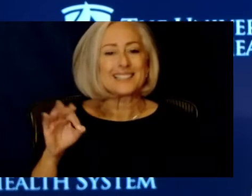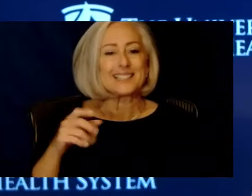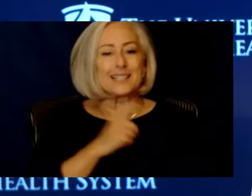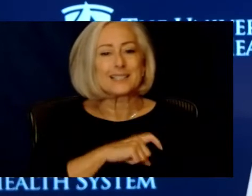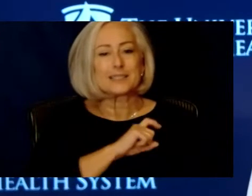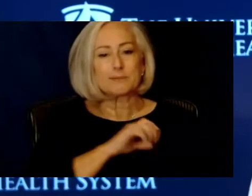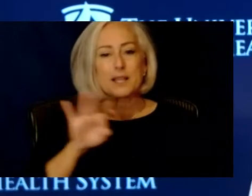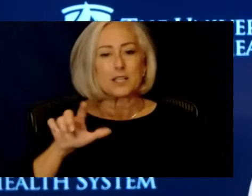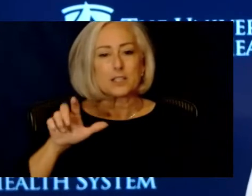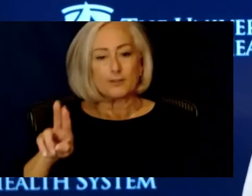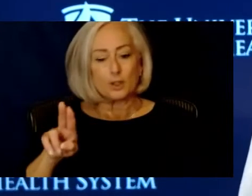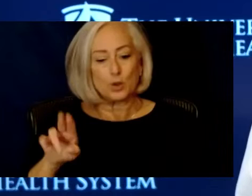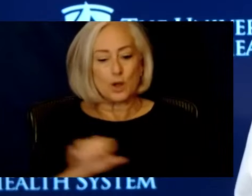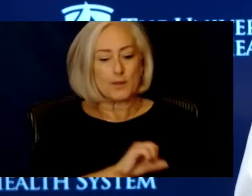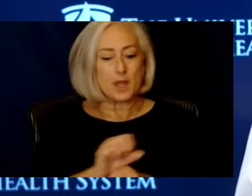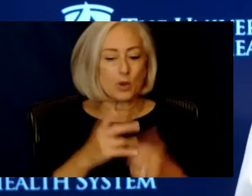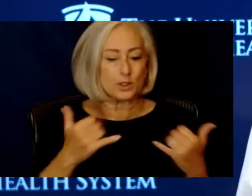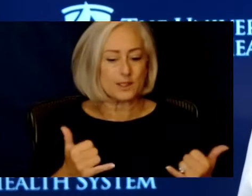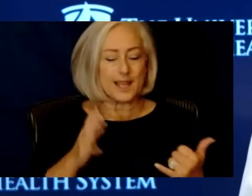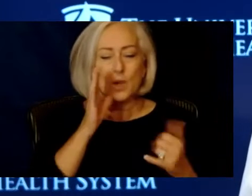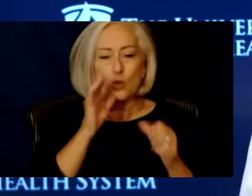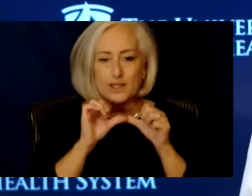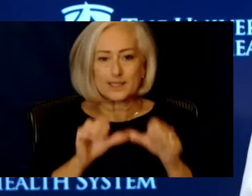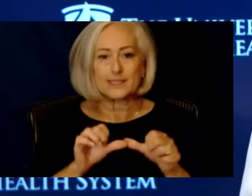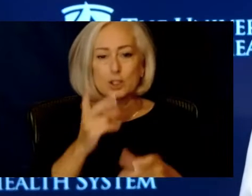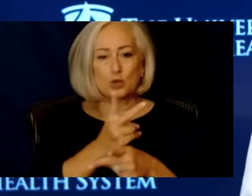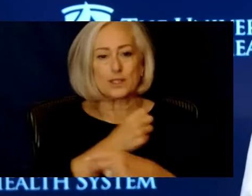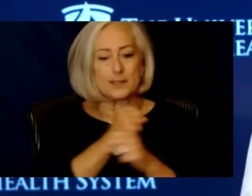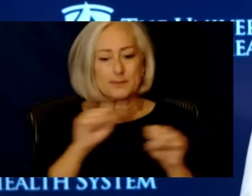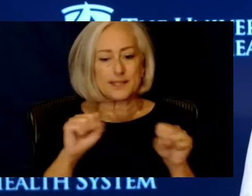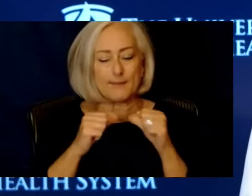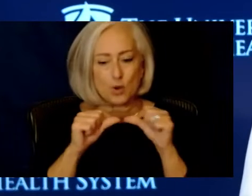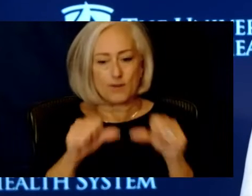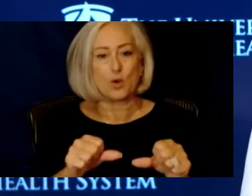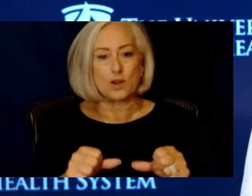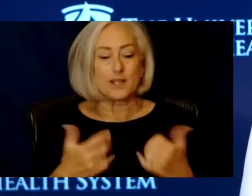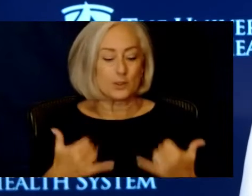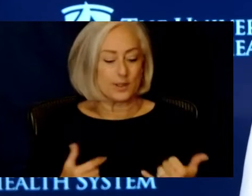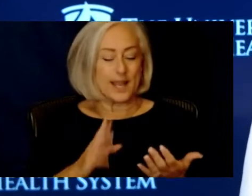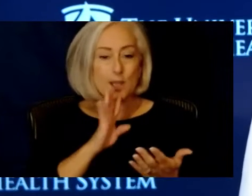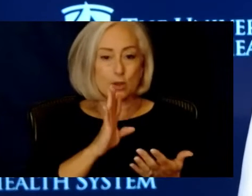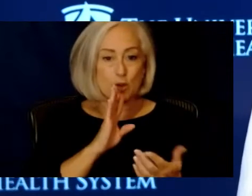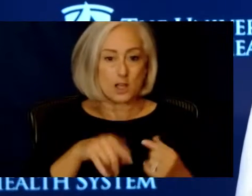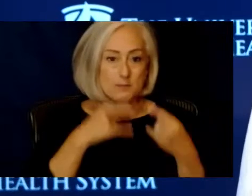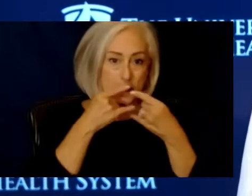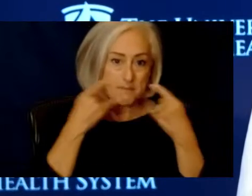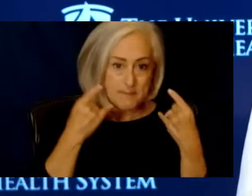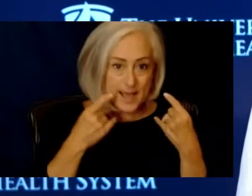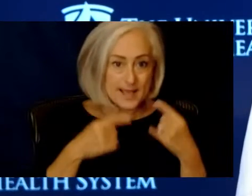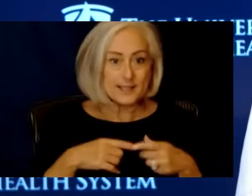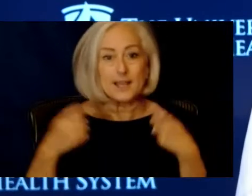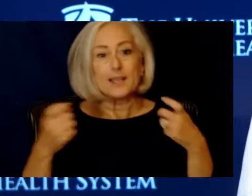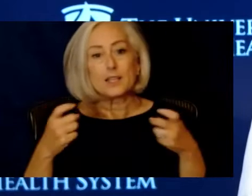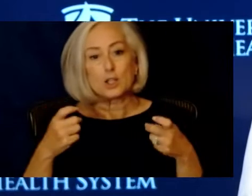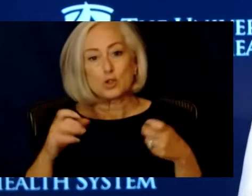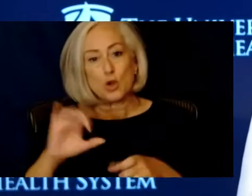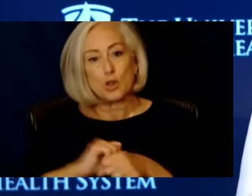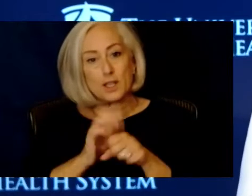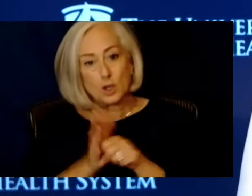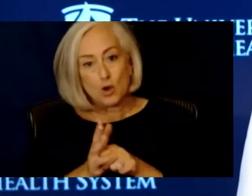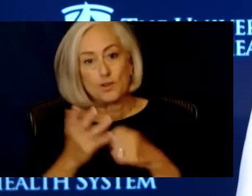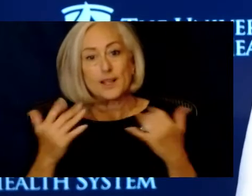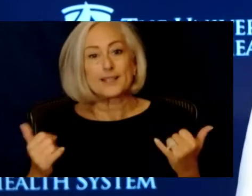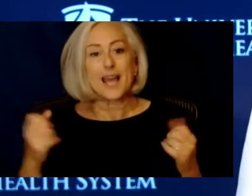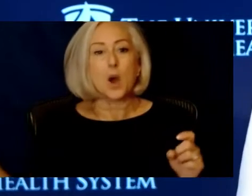going forward. All right, we talked a little bit today about the value of masks and controlling COVID. We want to bring back, though, now